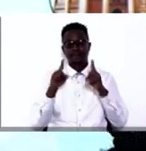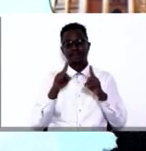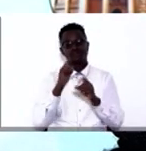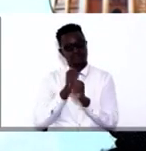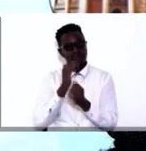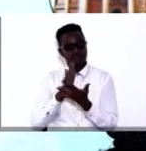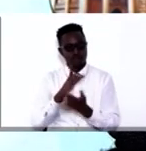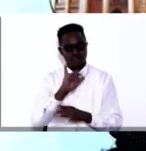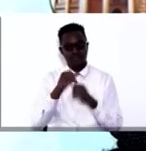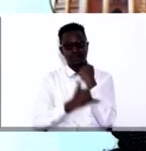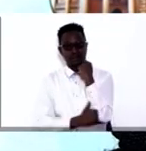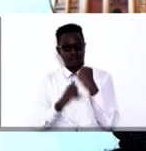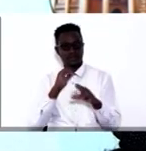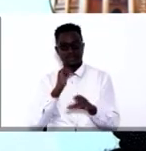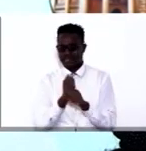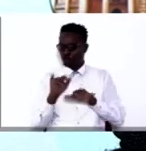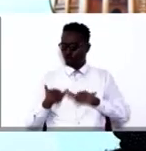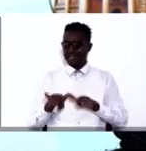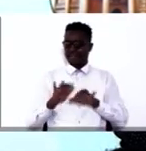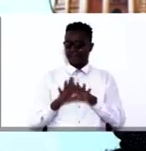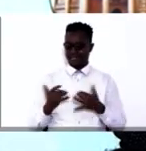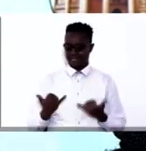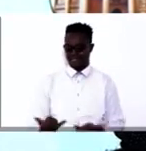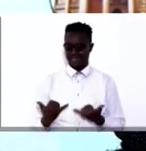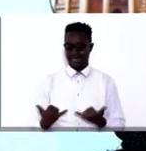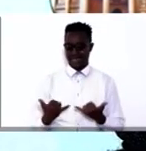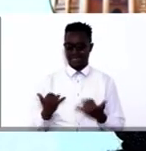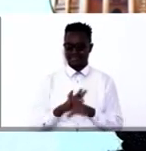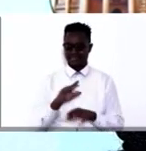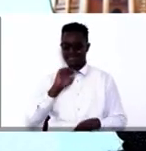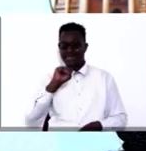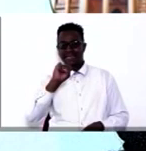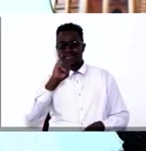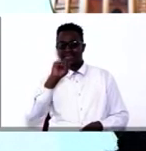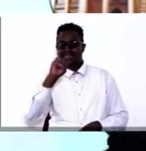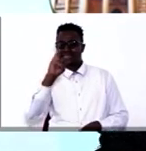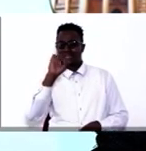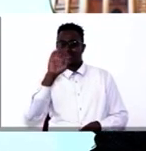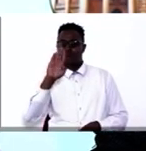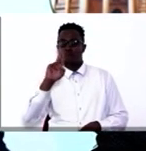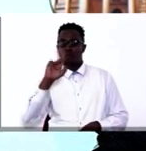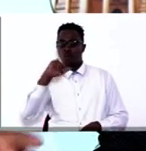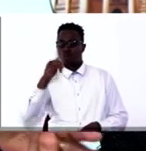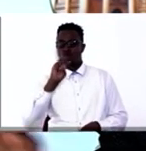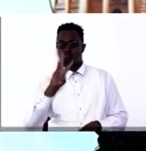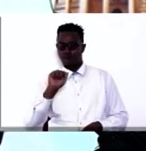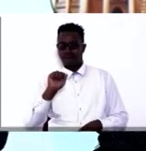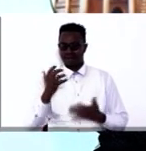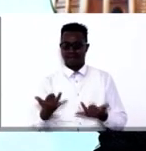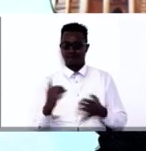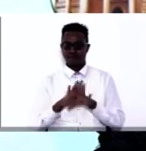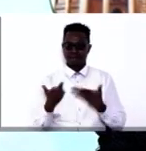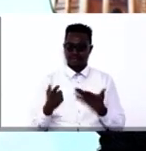that our country does not remain in the current Isibujwa scenario, where significant progress exists side